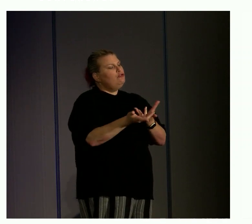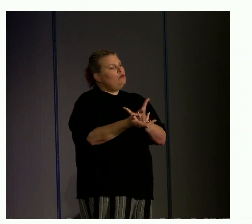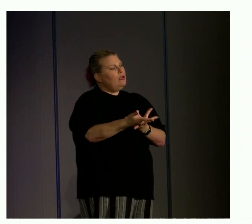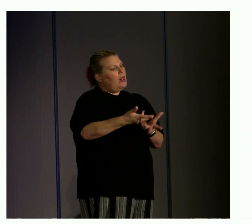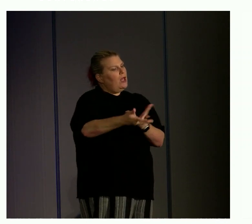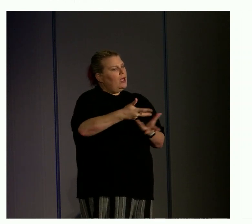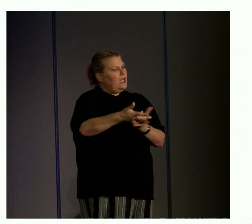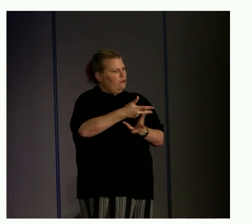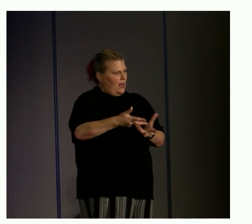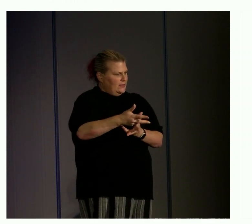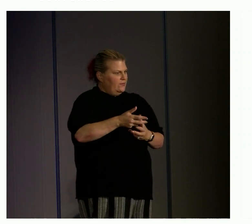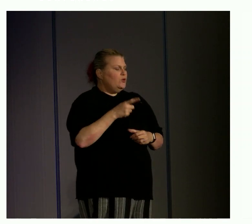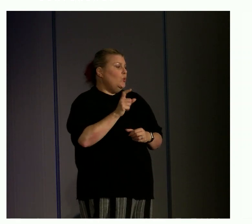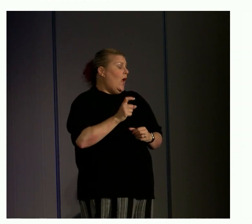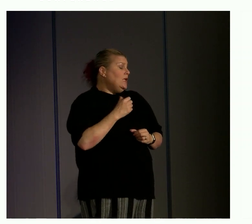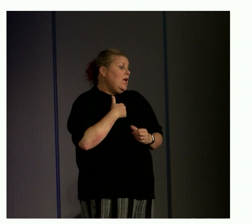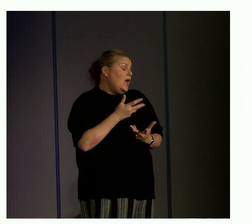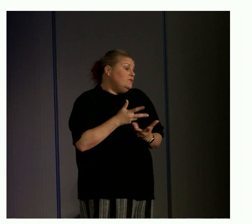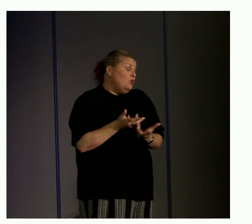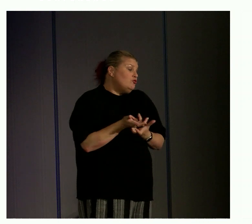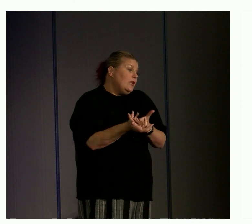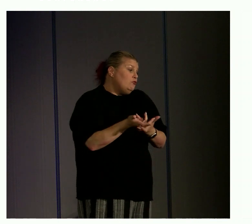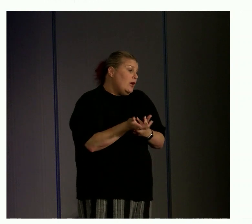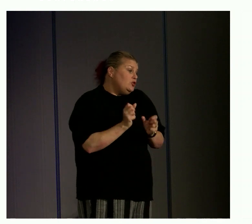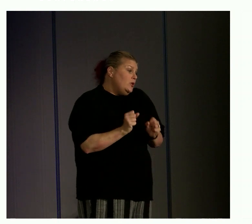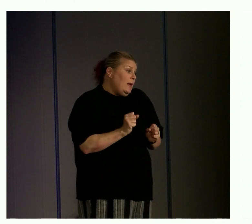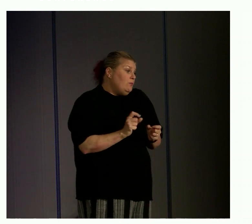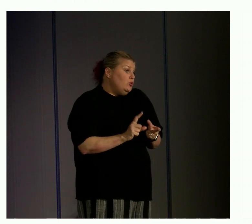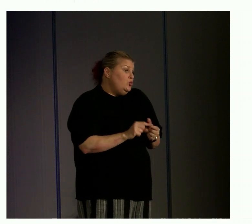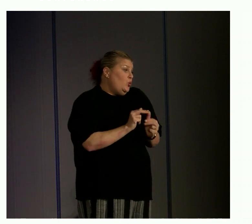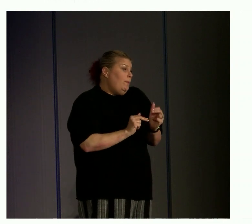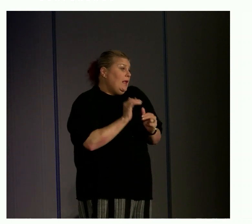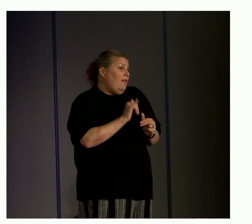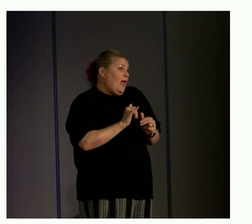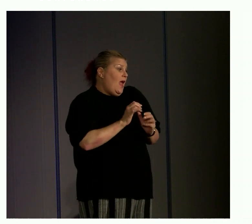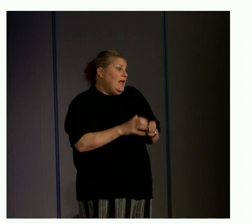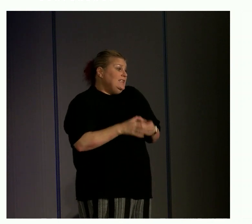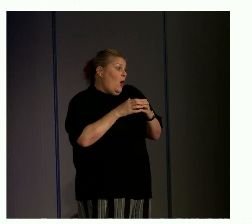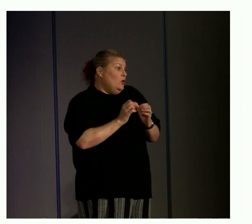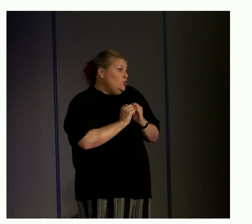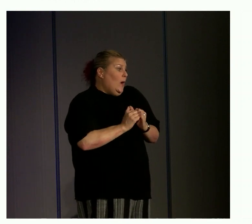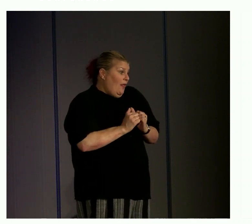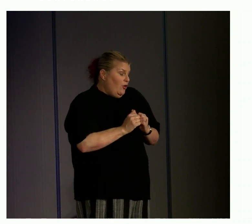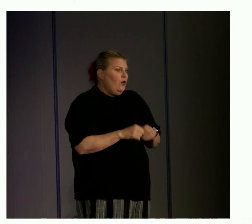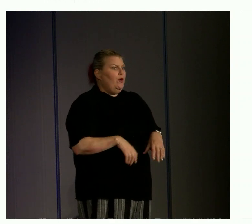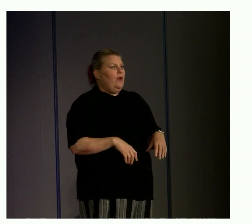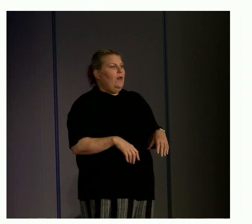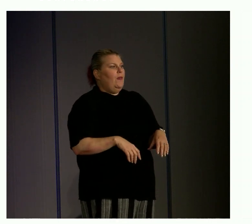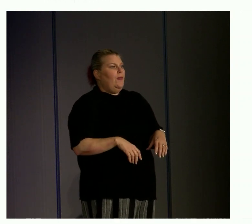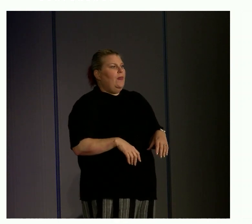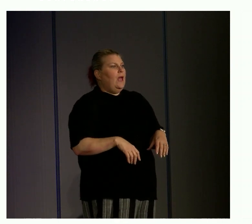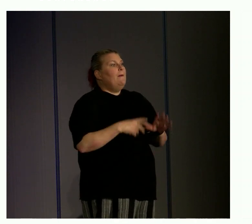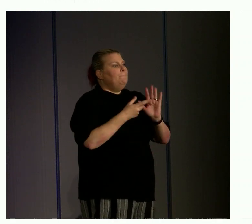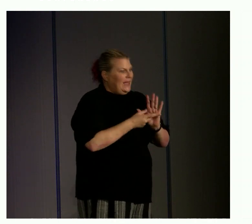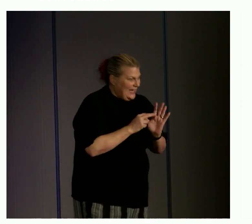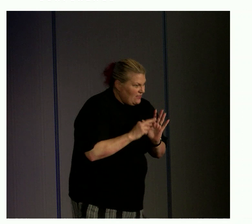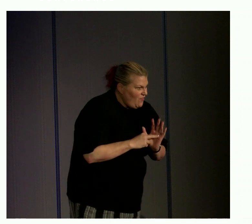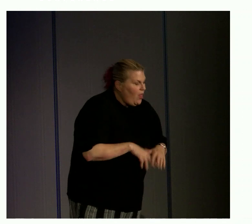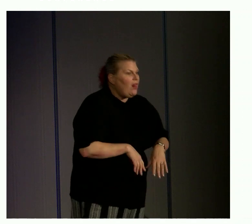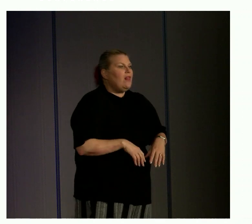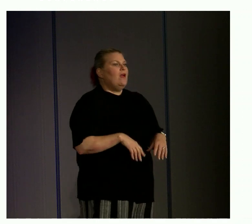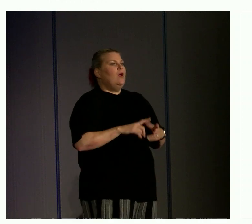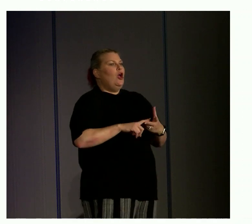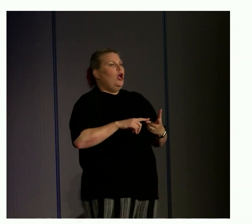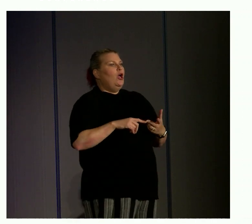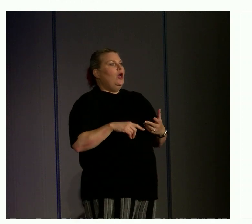you had to have social interaction to be able to build a tower together. As meaningful, you had a purpose,